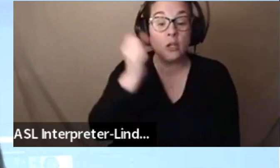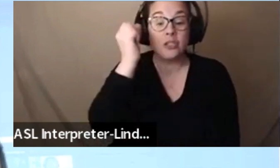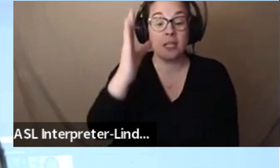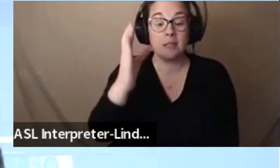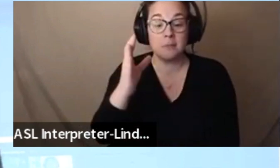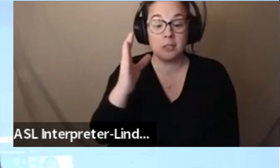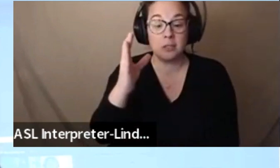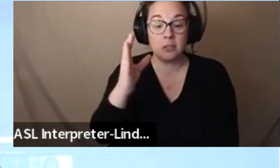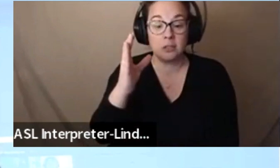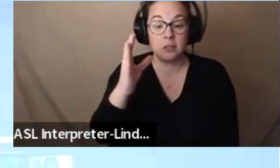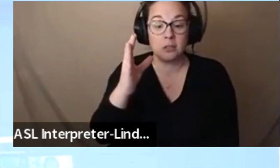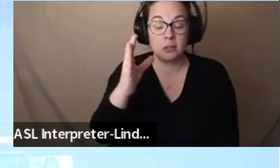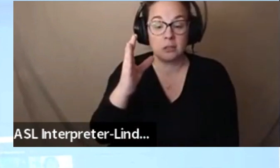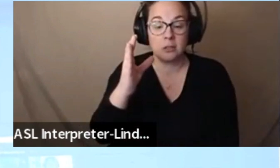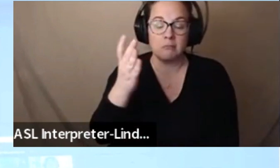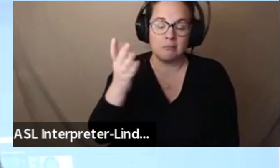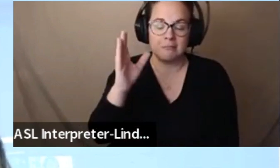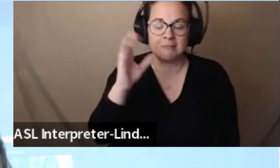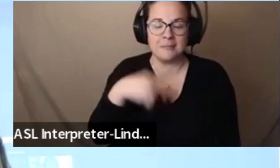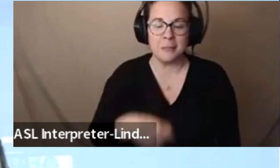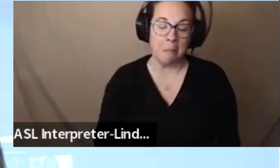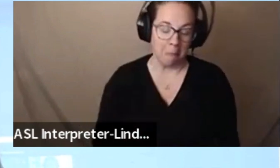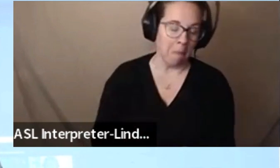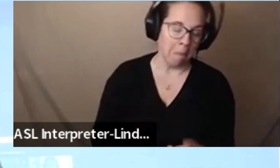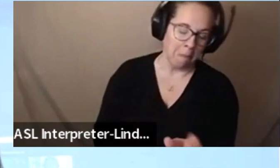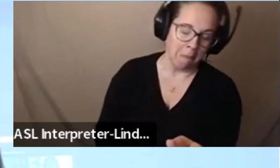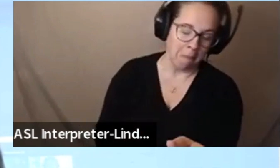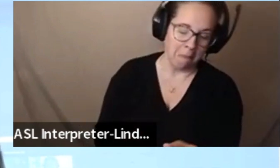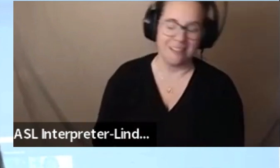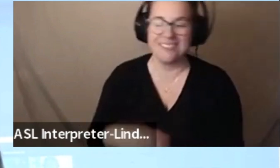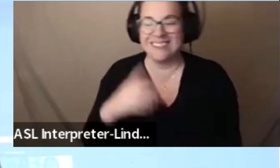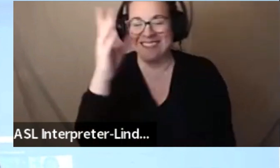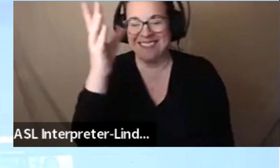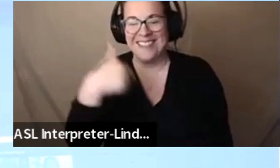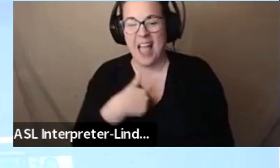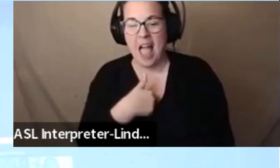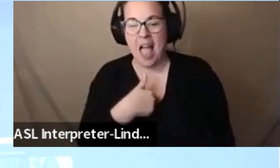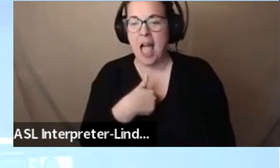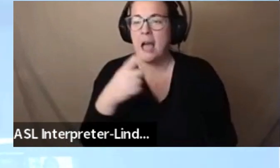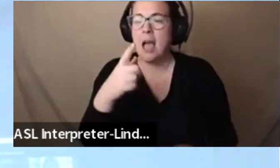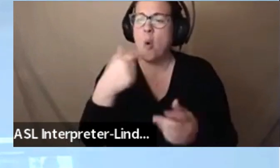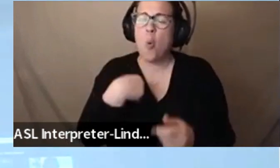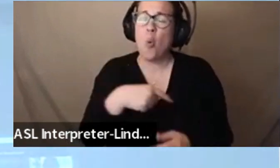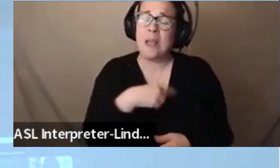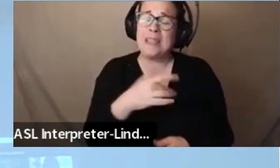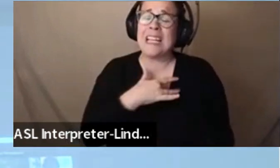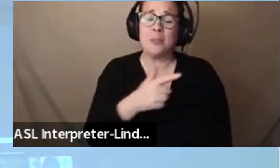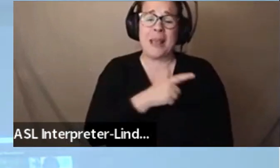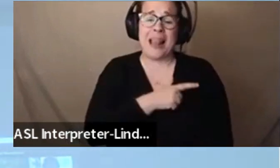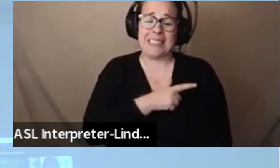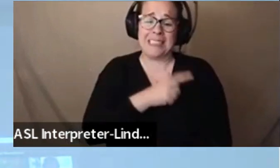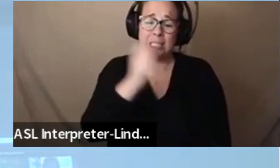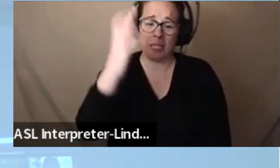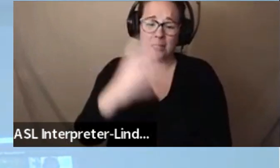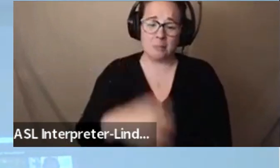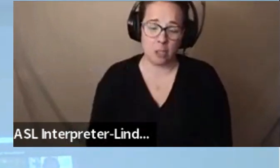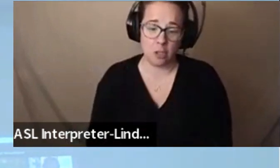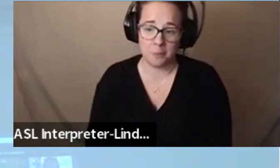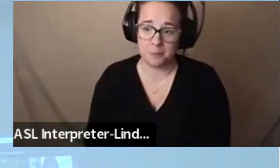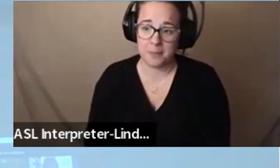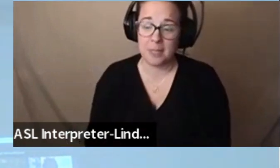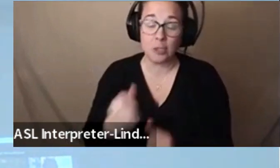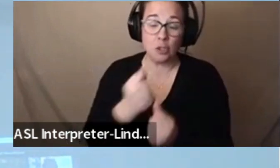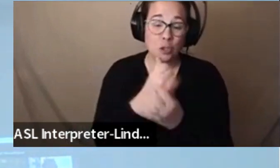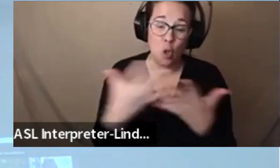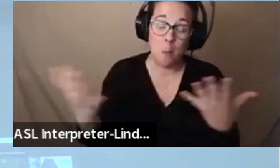they are? We're quite lazy with Shakespeare. And so I think a lack of commitment of